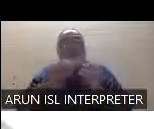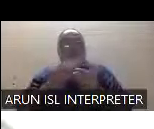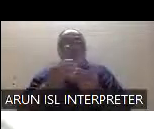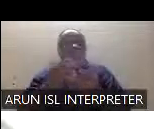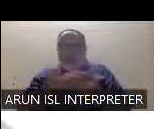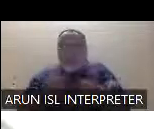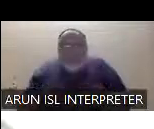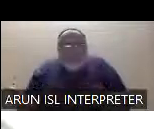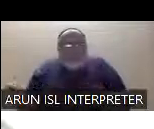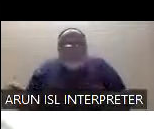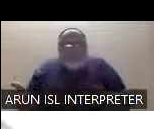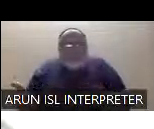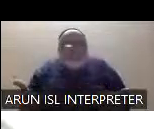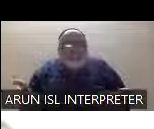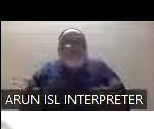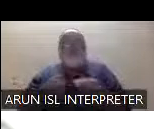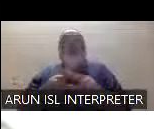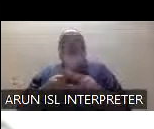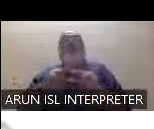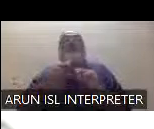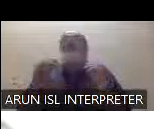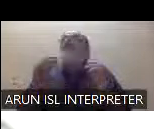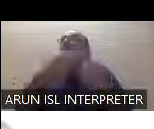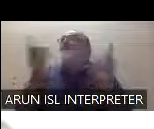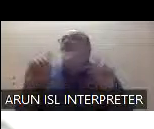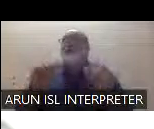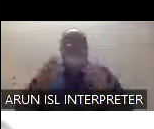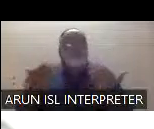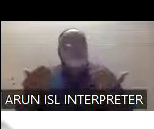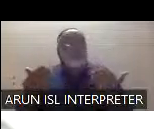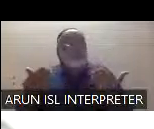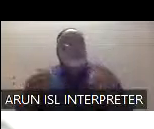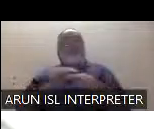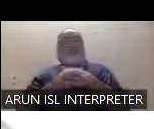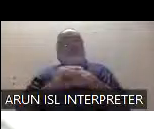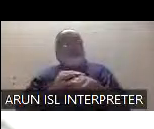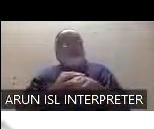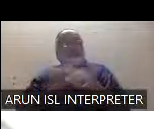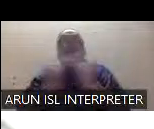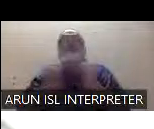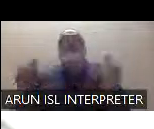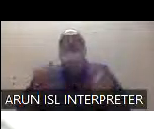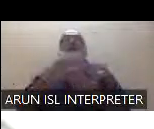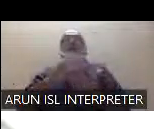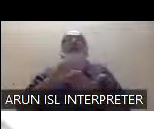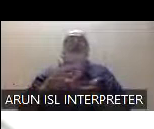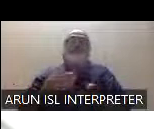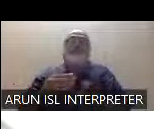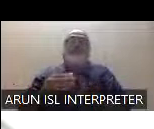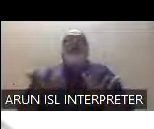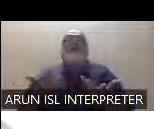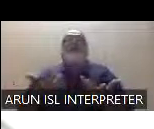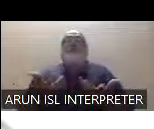product or a particular service. So basically entering into a physical place or using a particular device or a